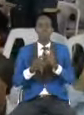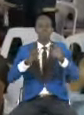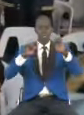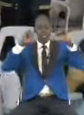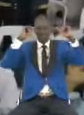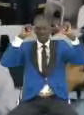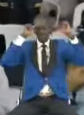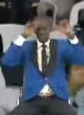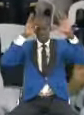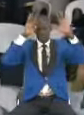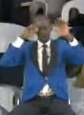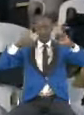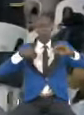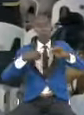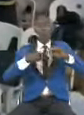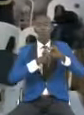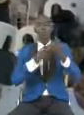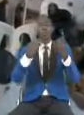we come to you.